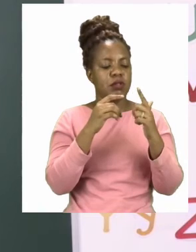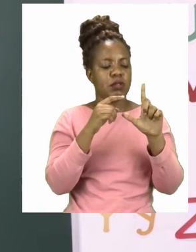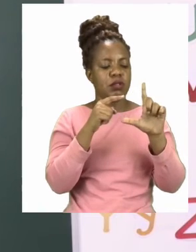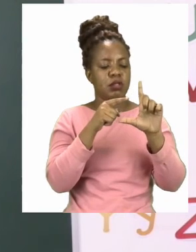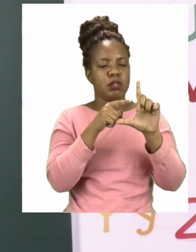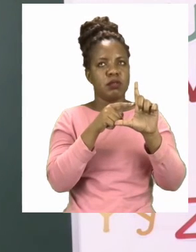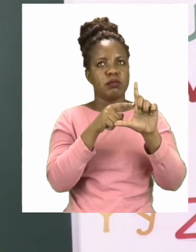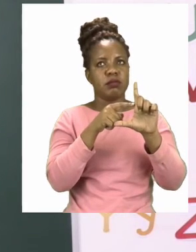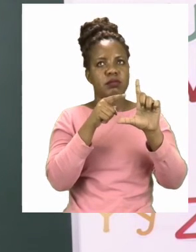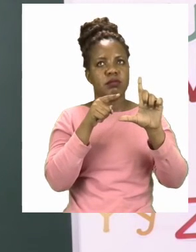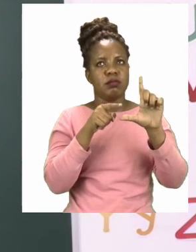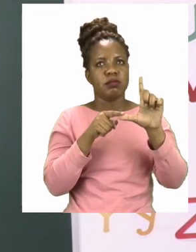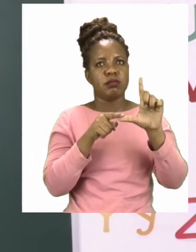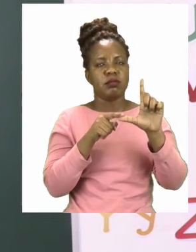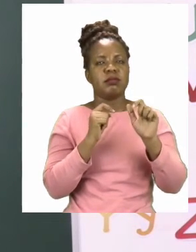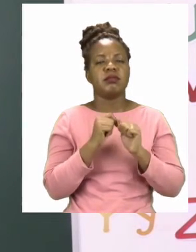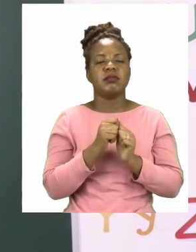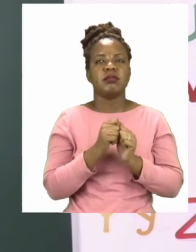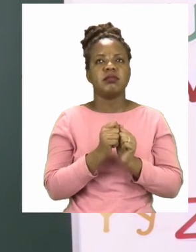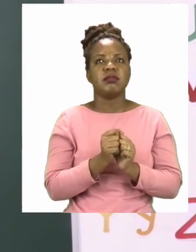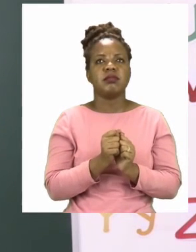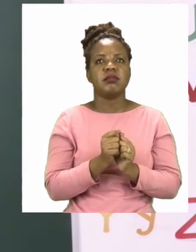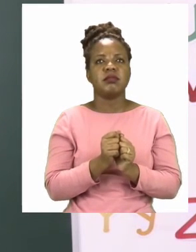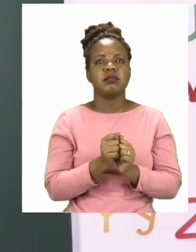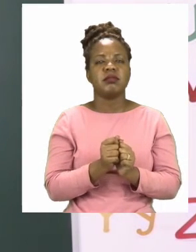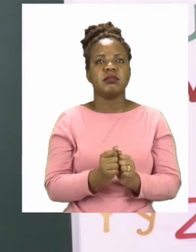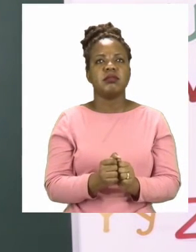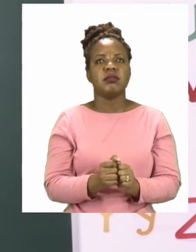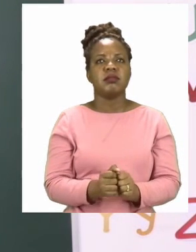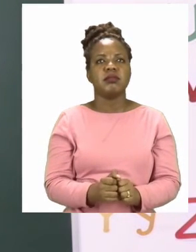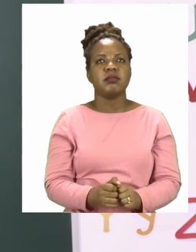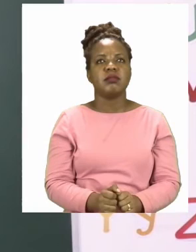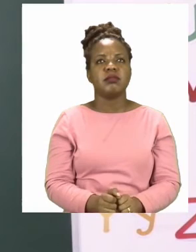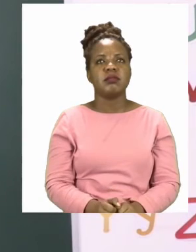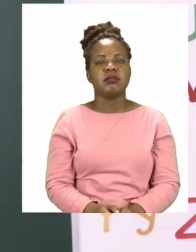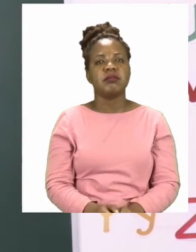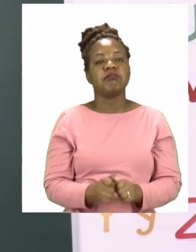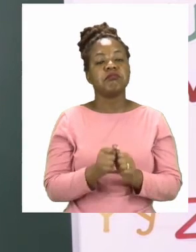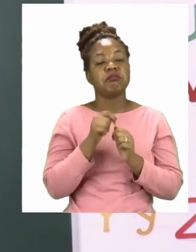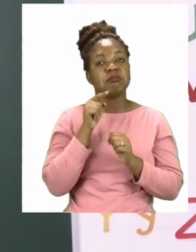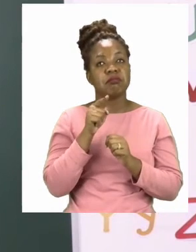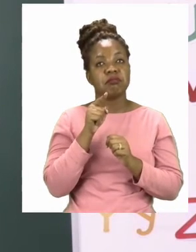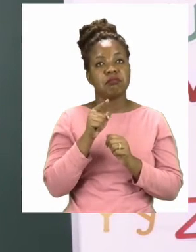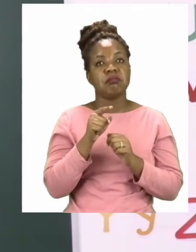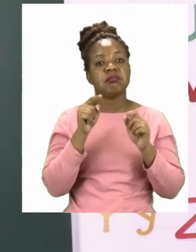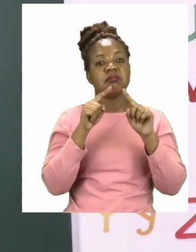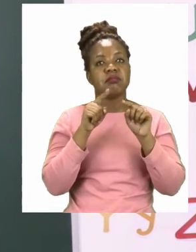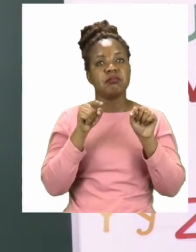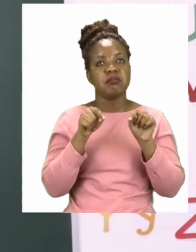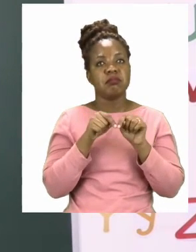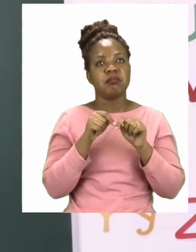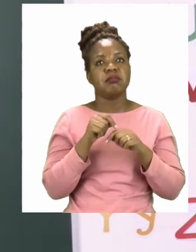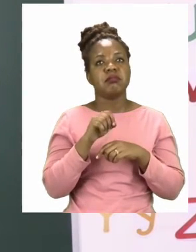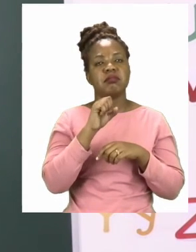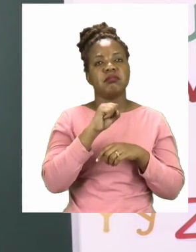2, 3, 4. So this is a square. No matter which way you turn it,